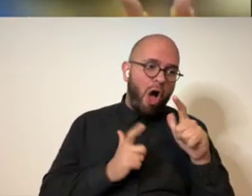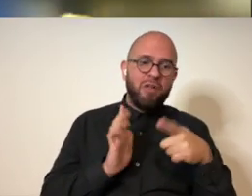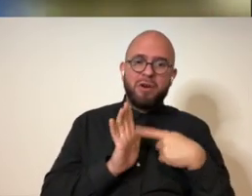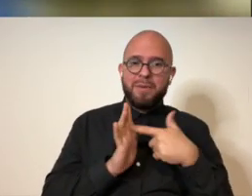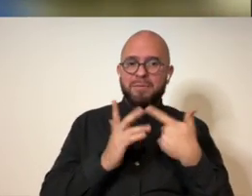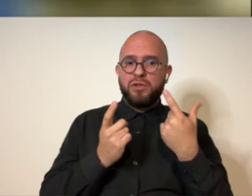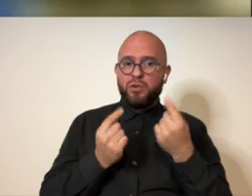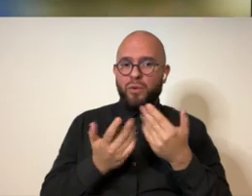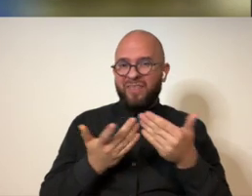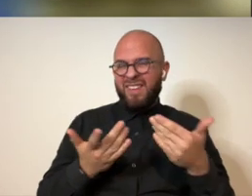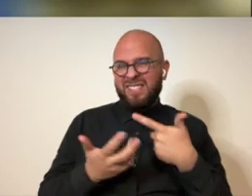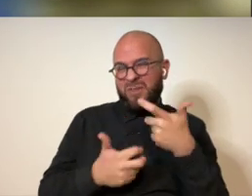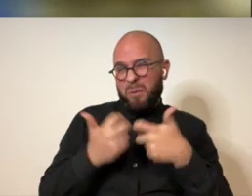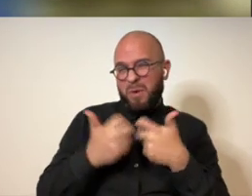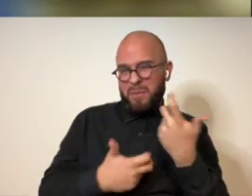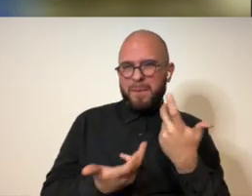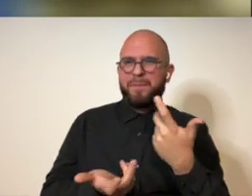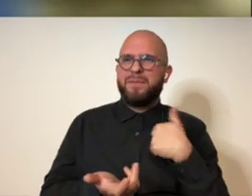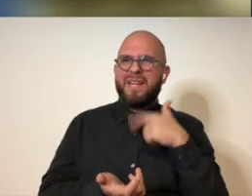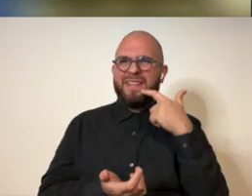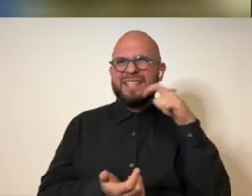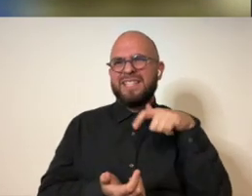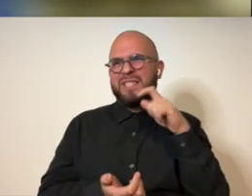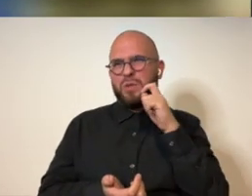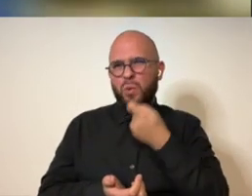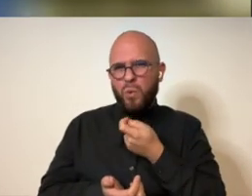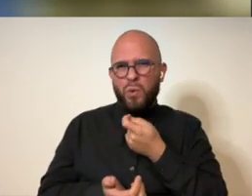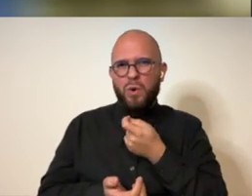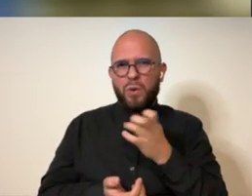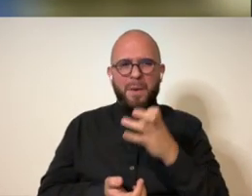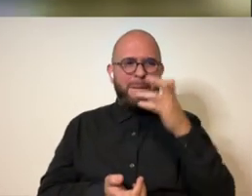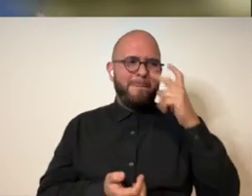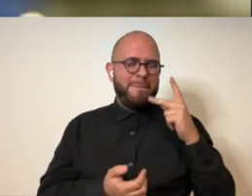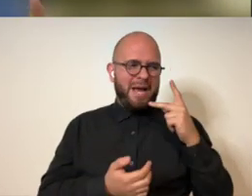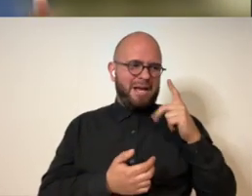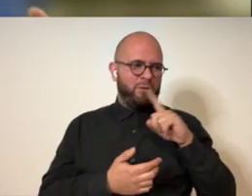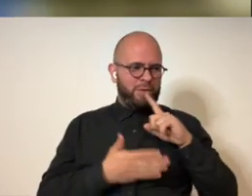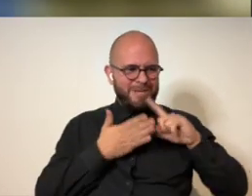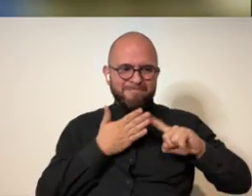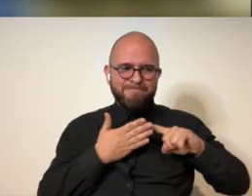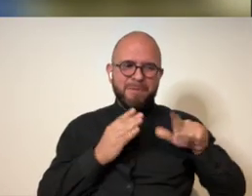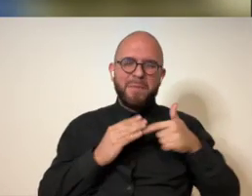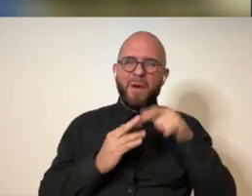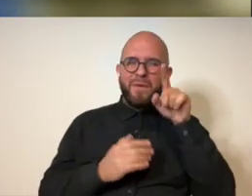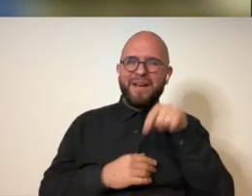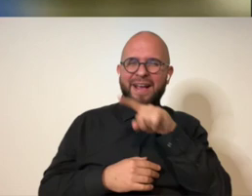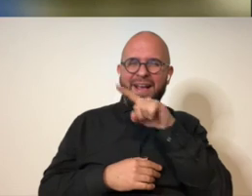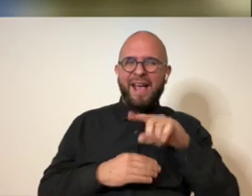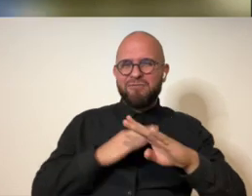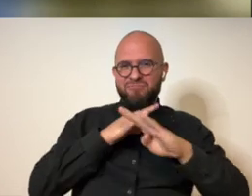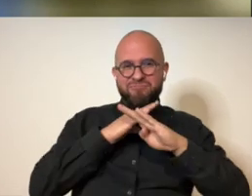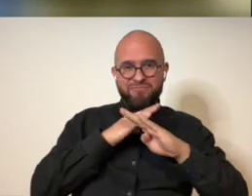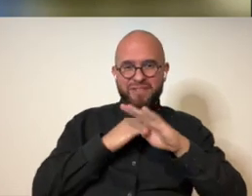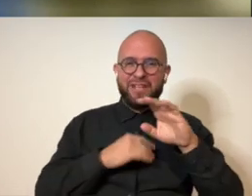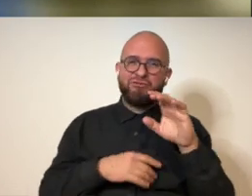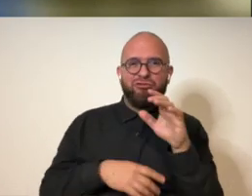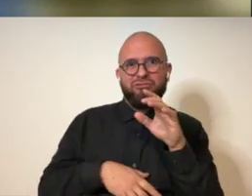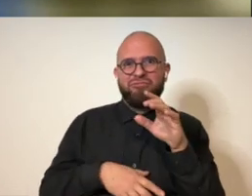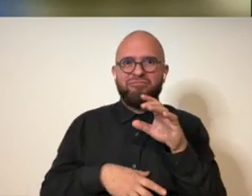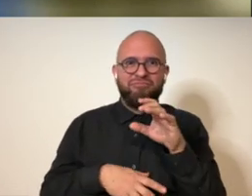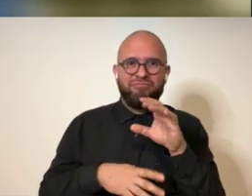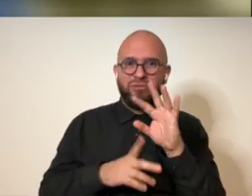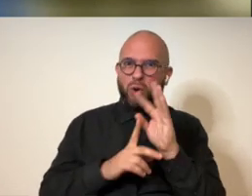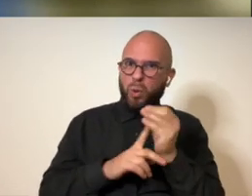beings and we all do problematic things at times. So, and I think this is, you know, me kind of digging back at